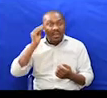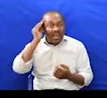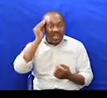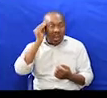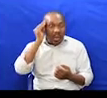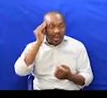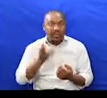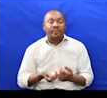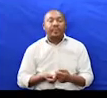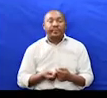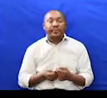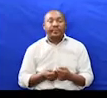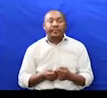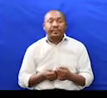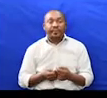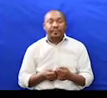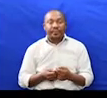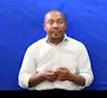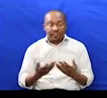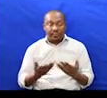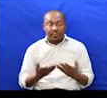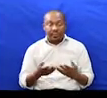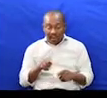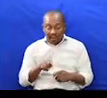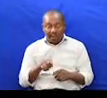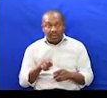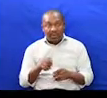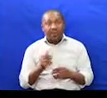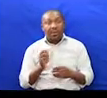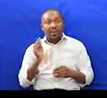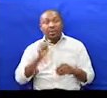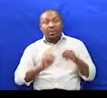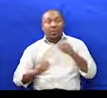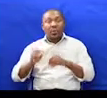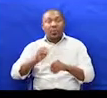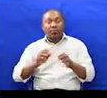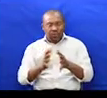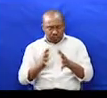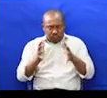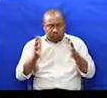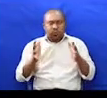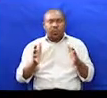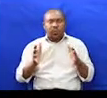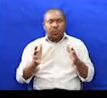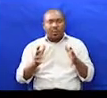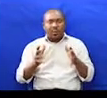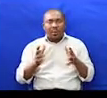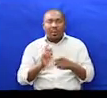theories. Dalton's atomic theory was the contribution, a big contribution for